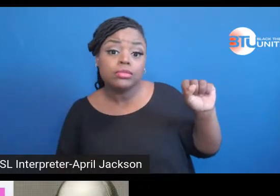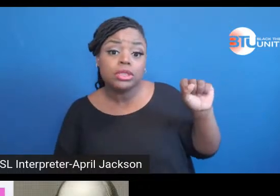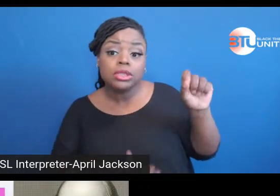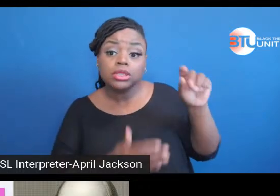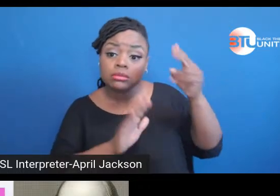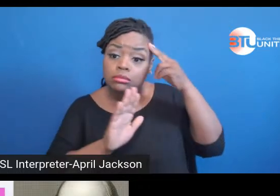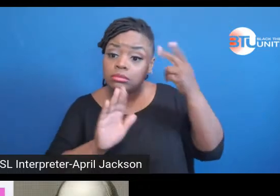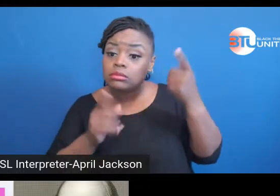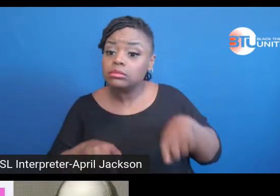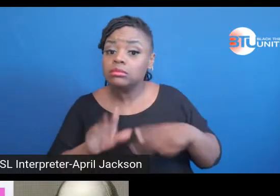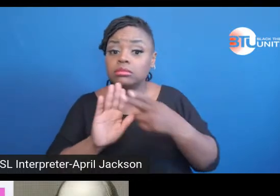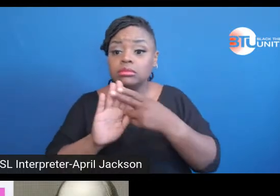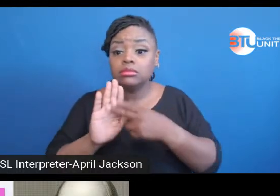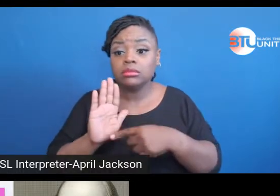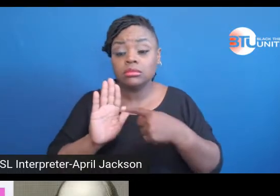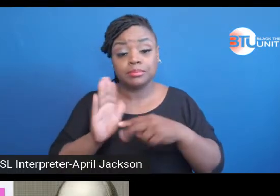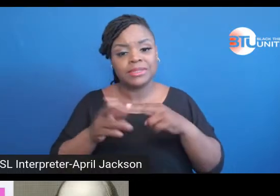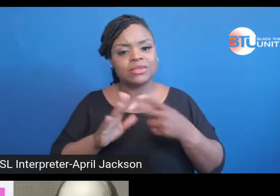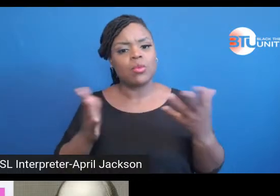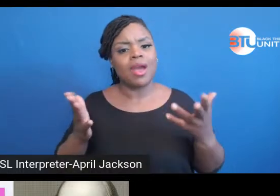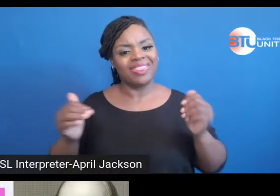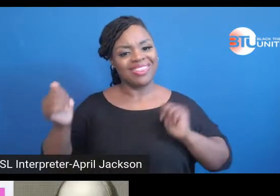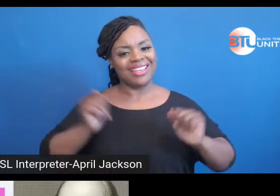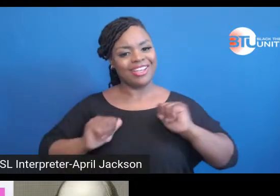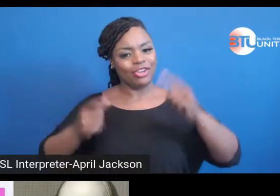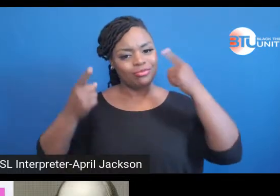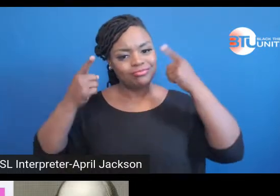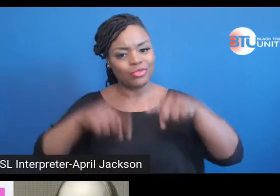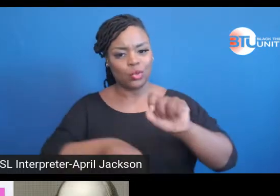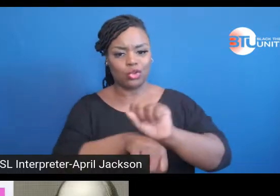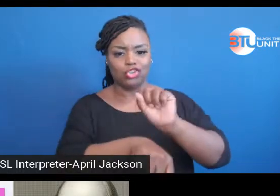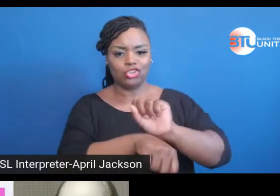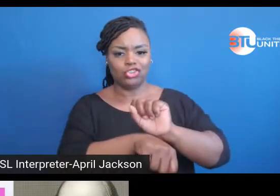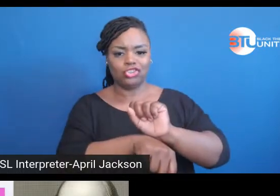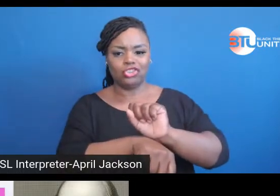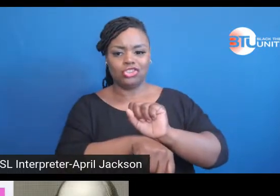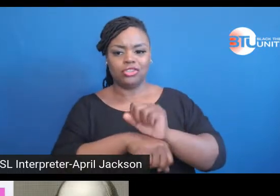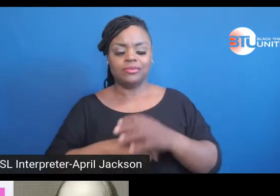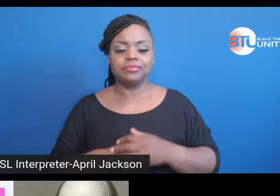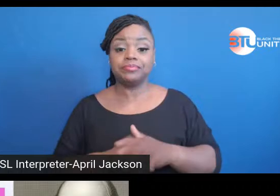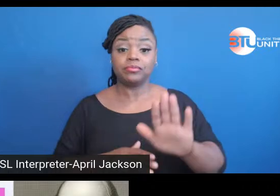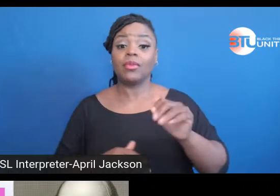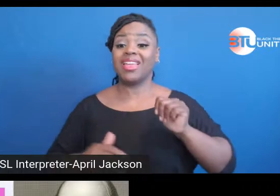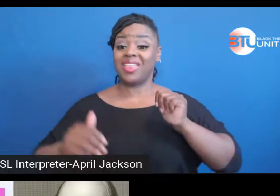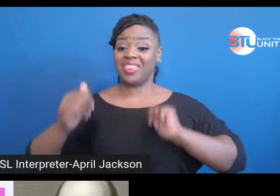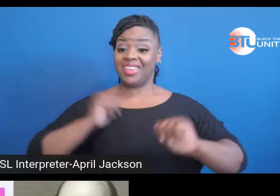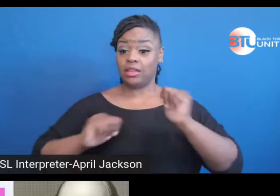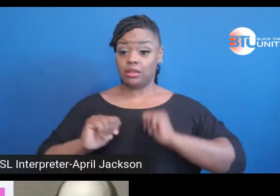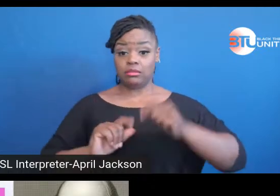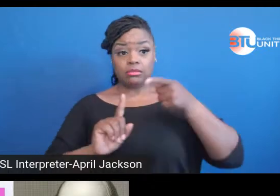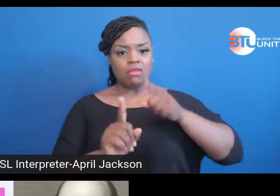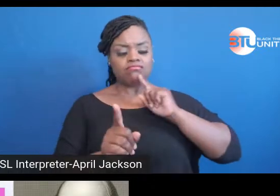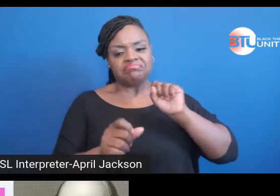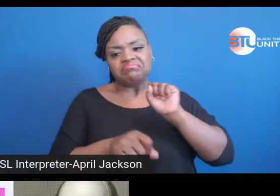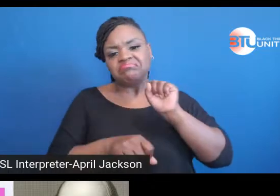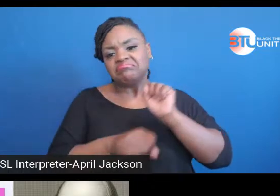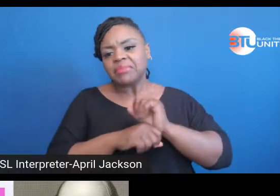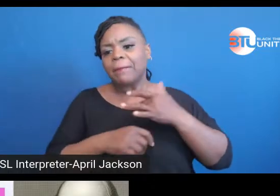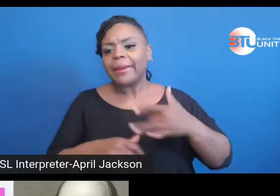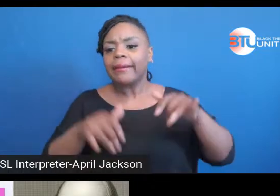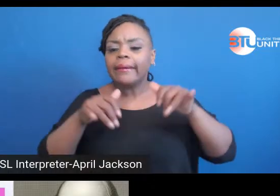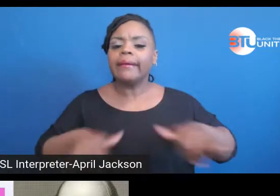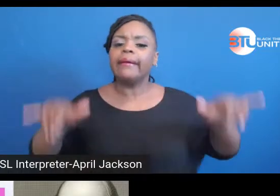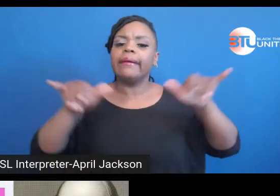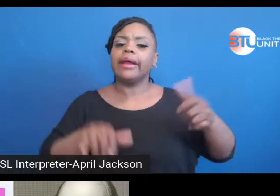theatrical works. And obviously theaters commission works all the time. And generally the practice is